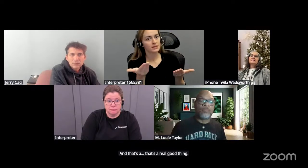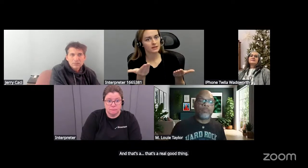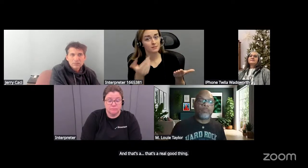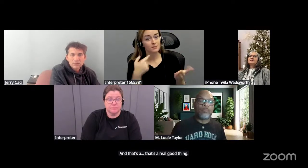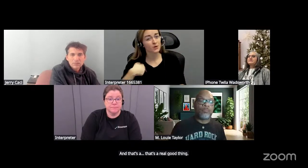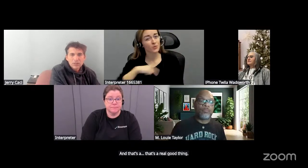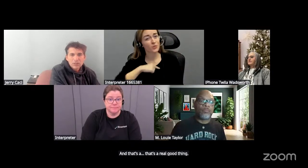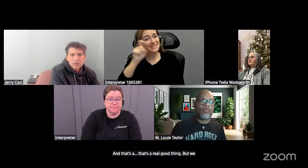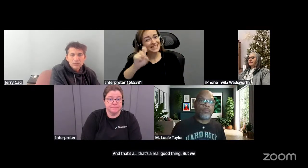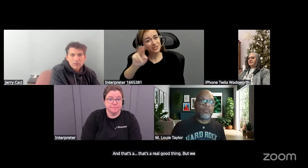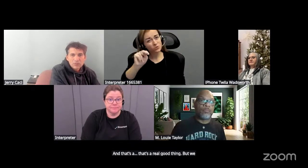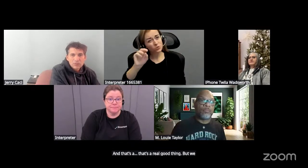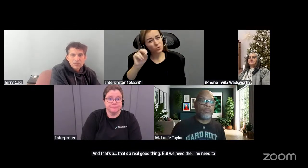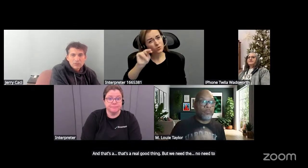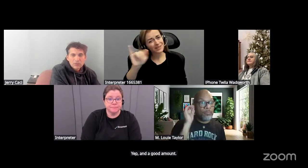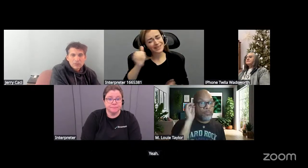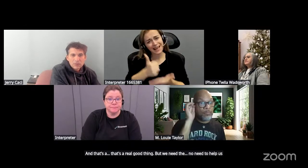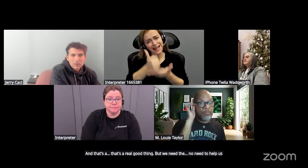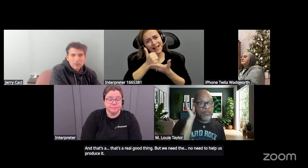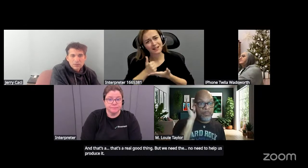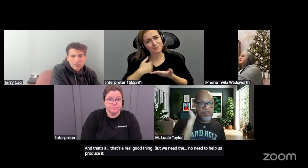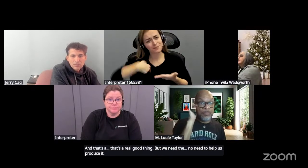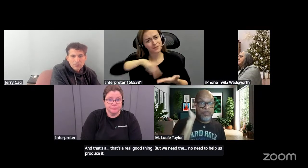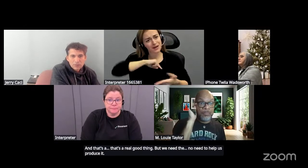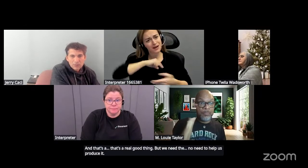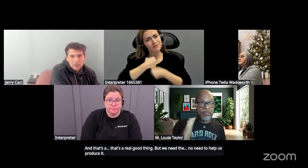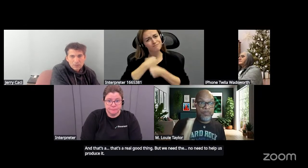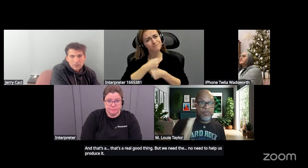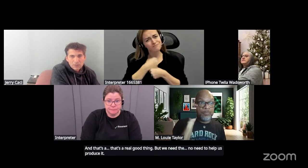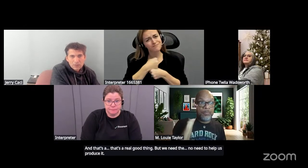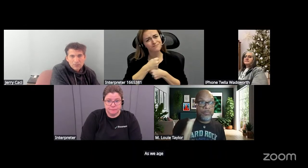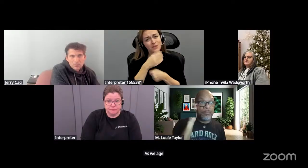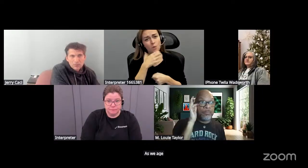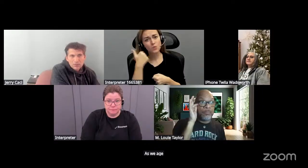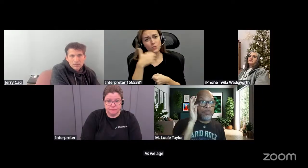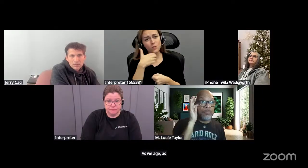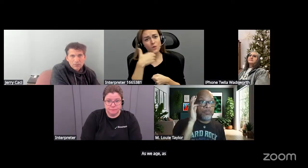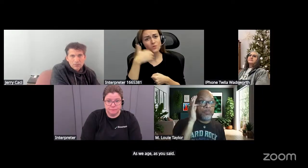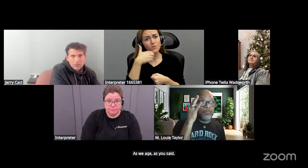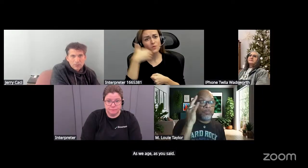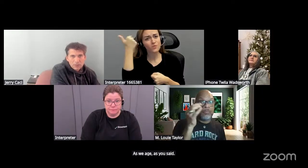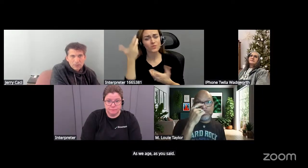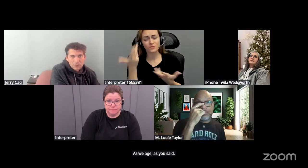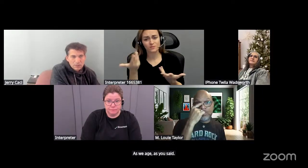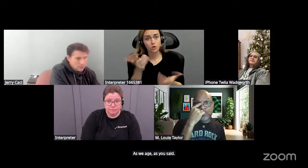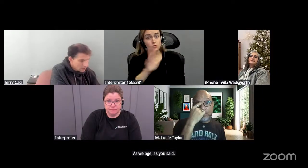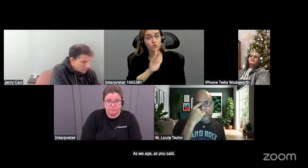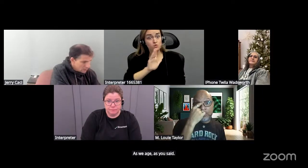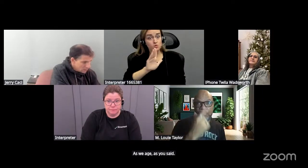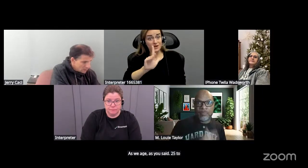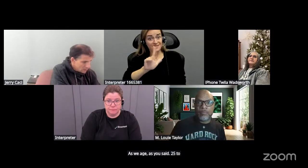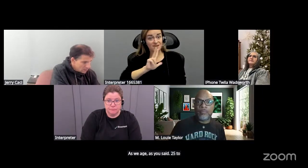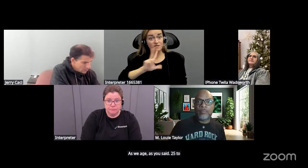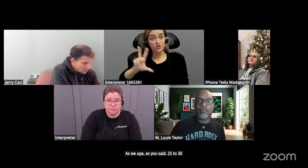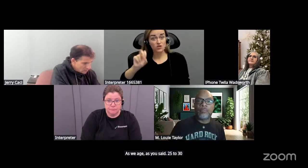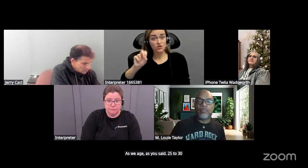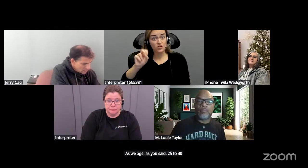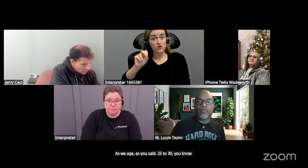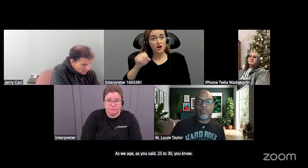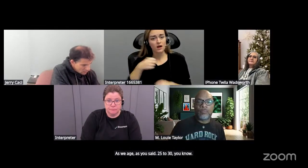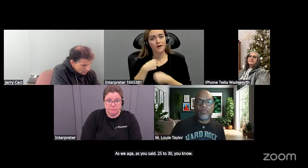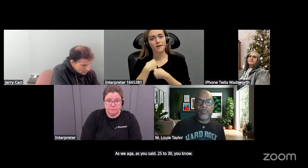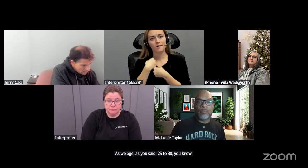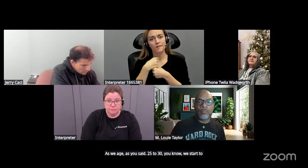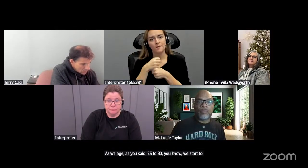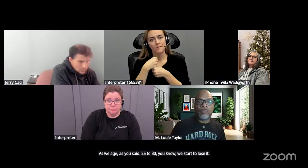the noni to help us produce it as we age. As you said, 25 to 30, we start to